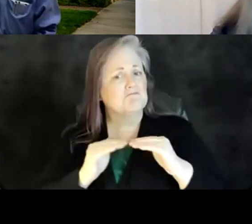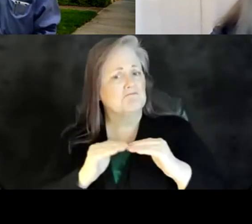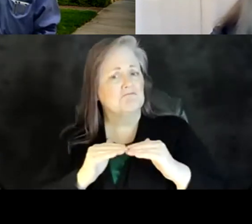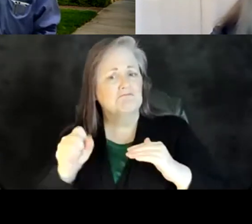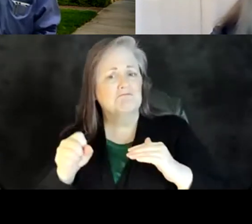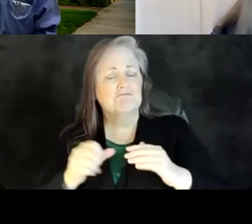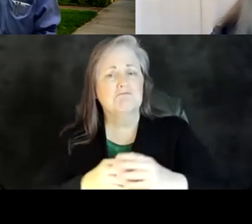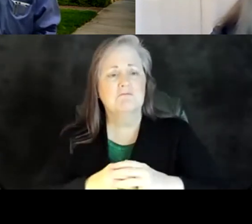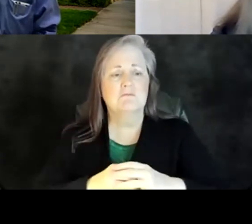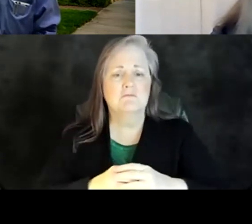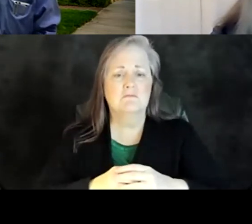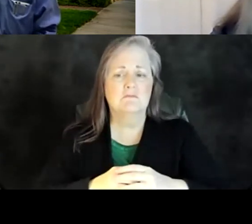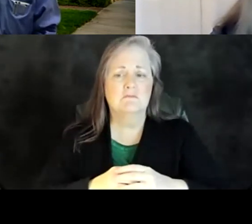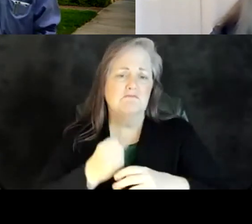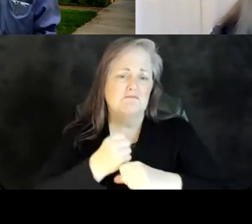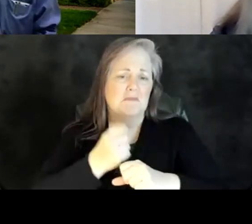and